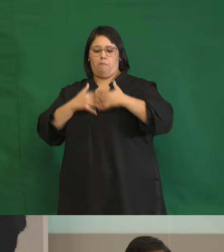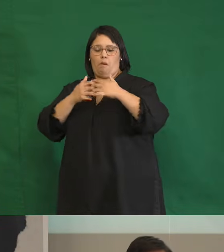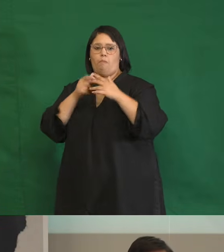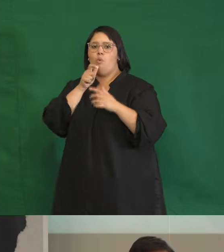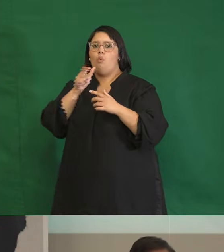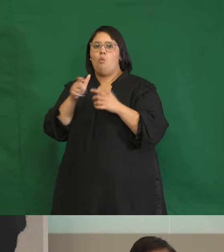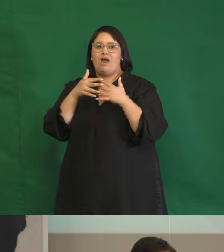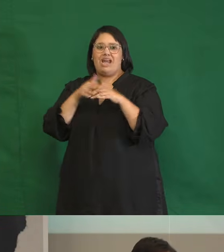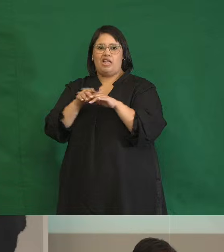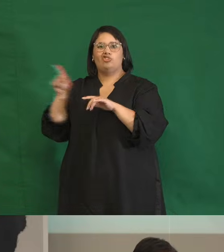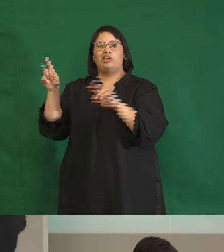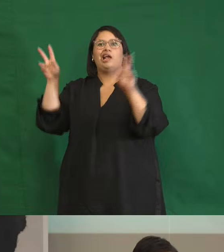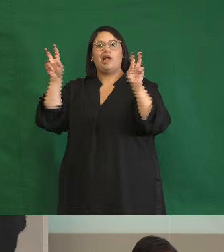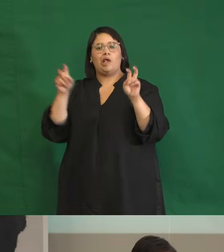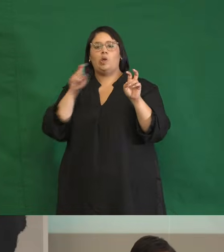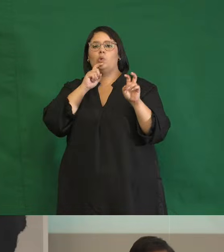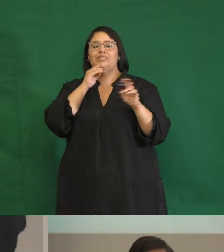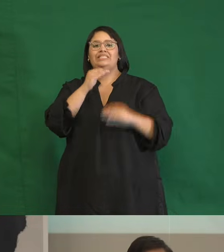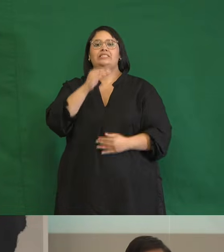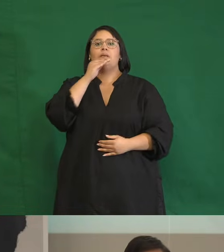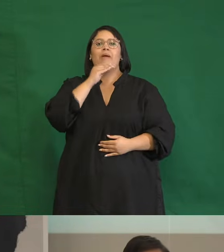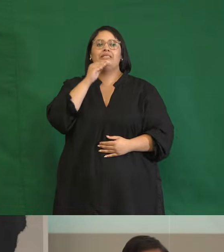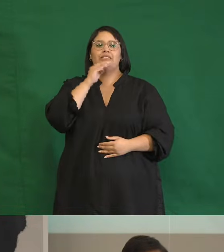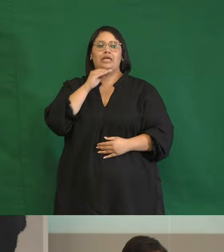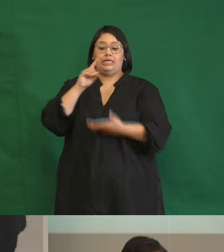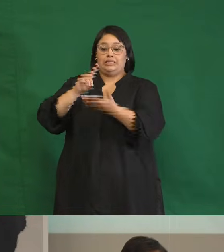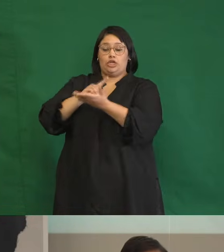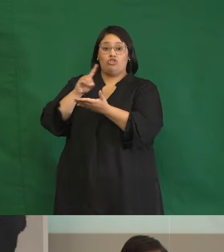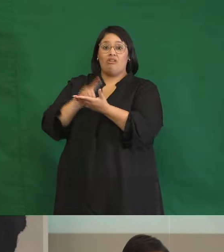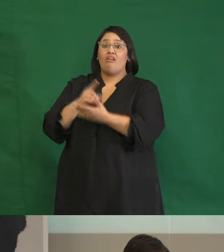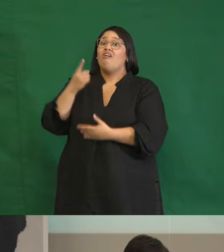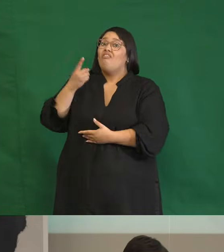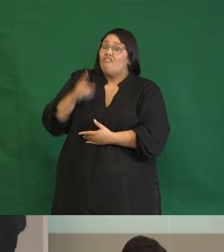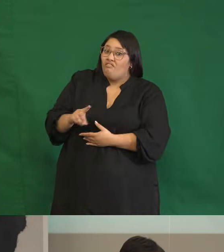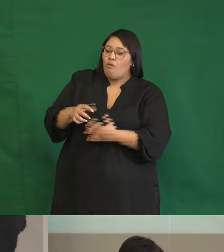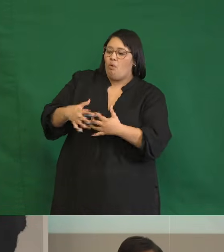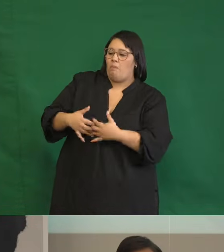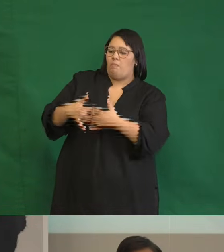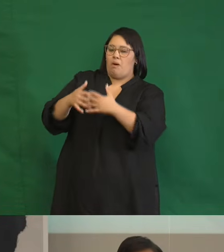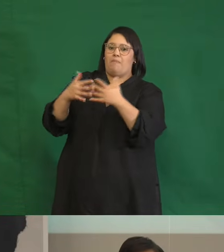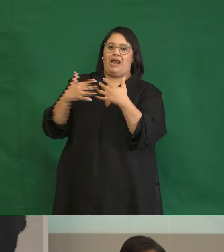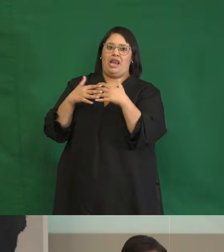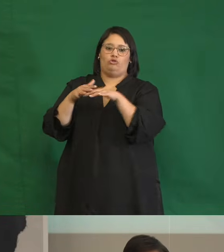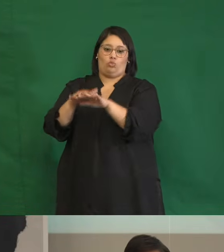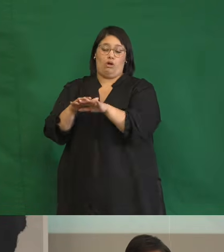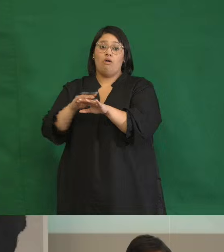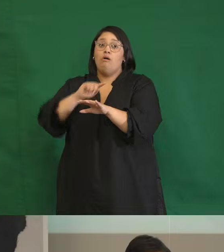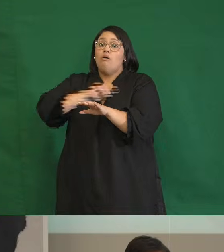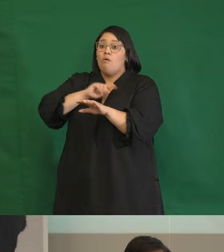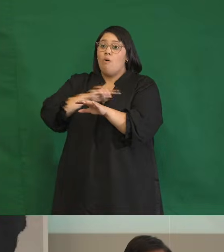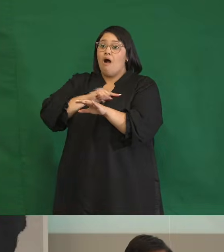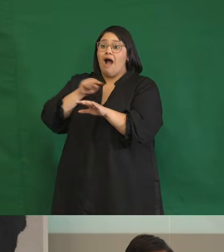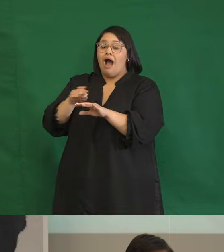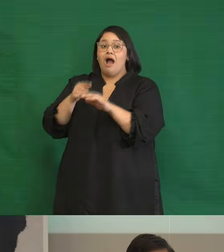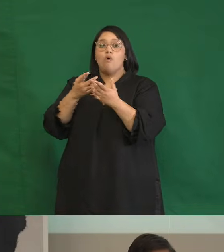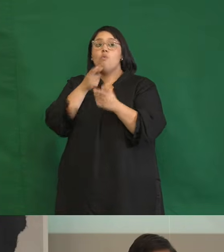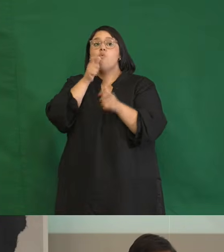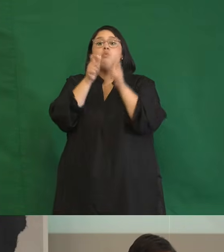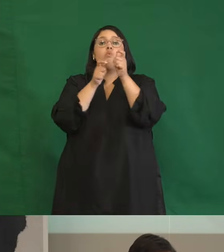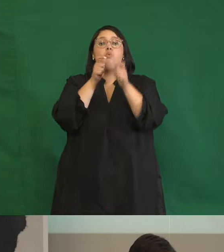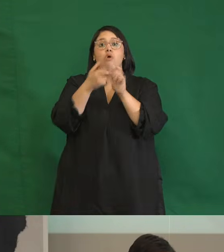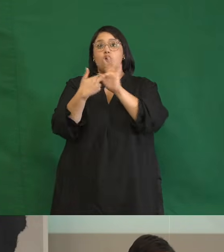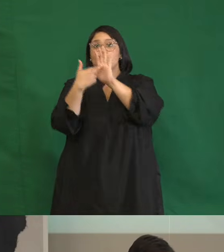defines it as a semantic dictionary that was designed as a network partly because representing words